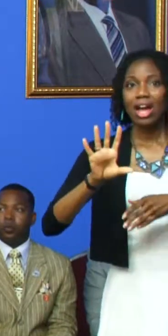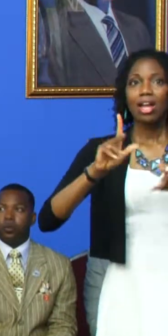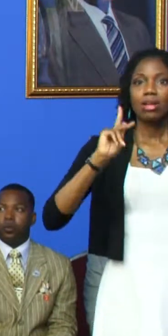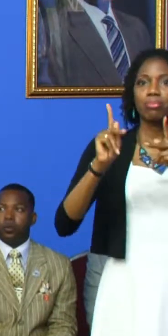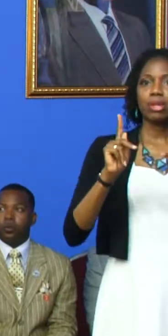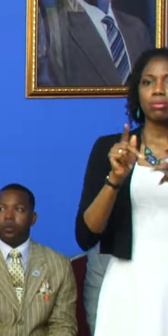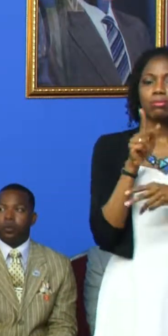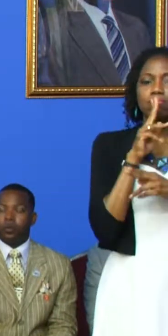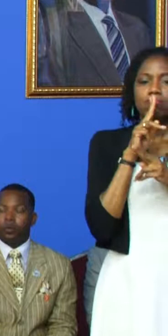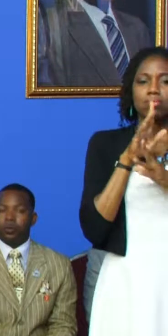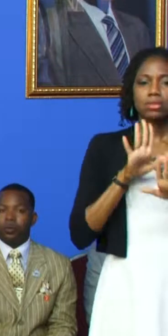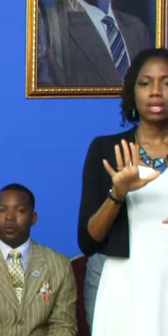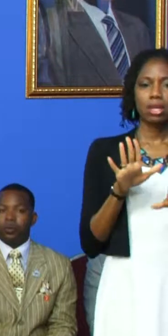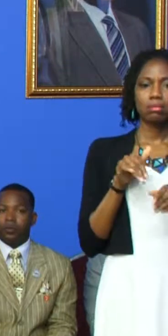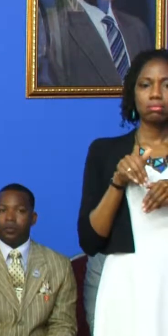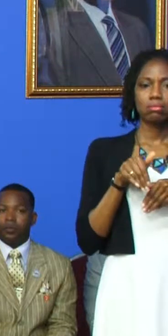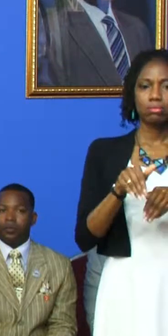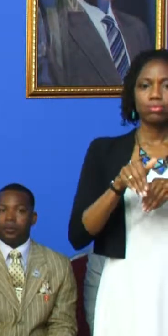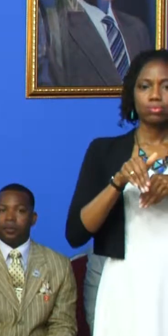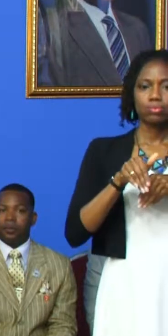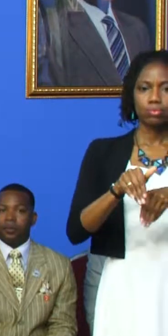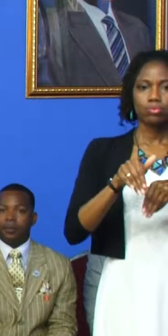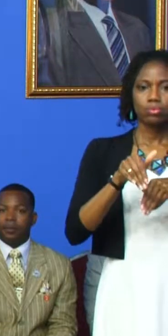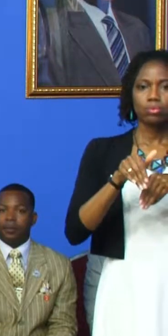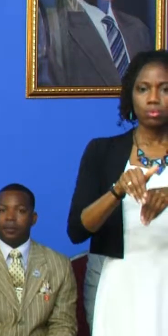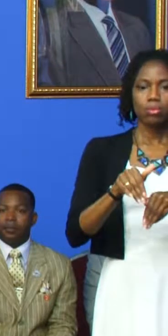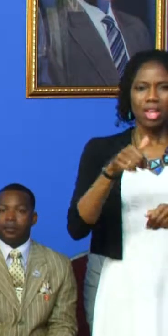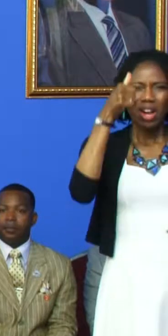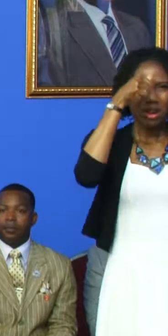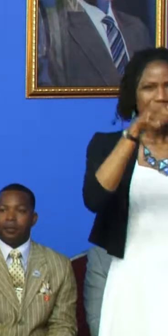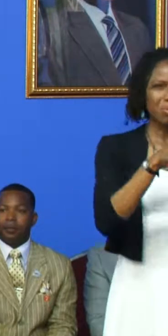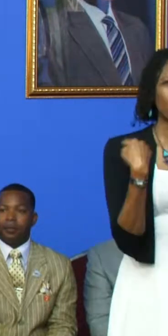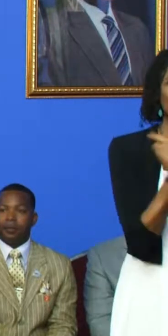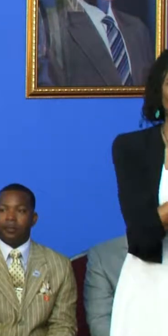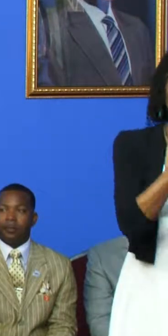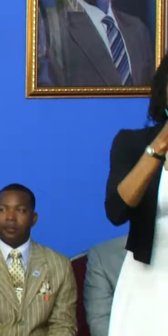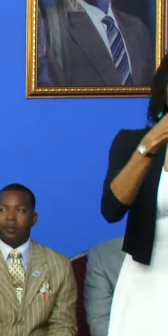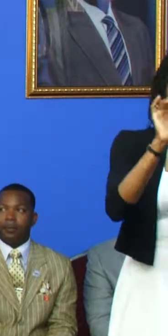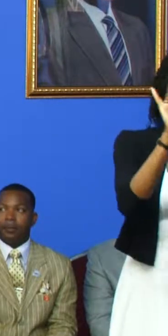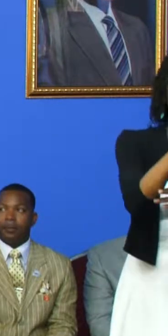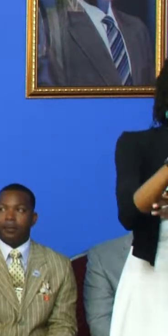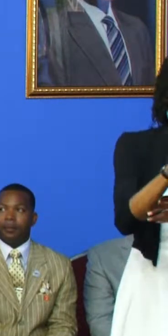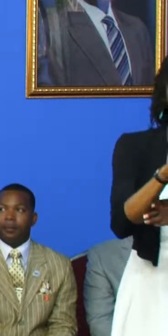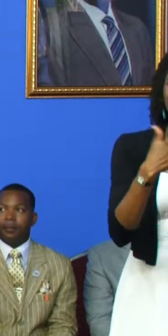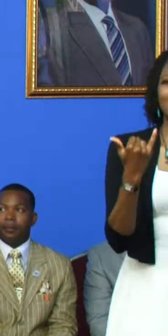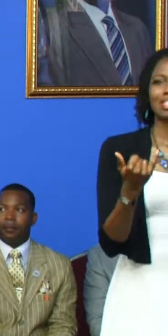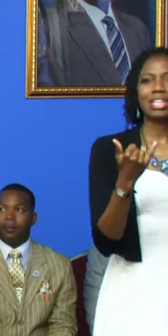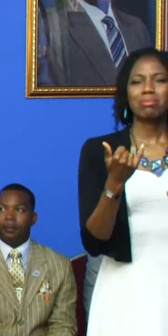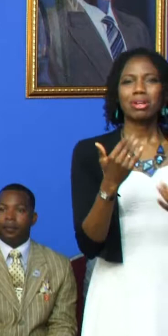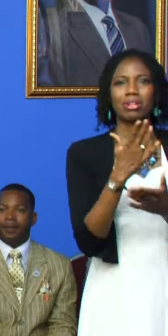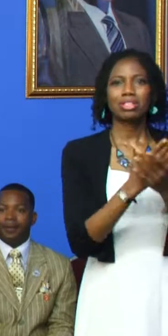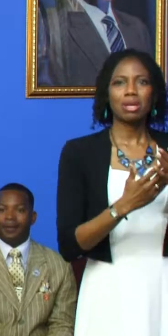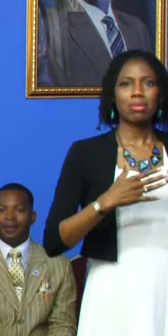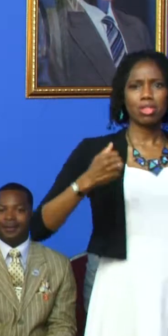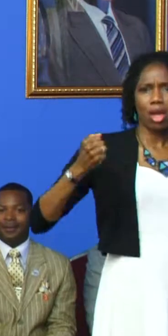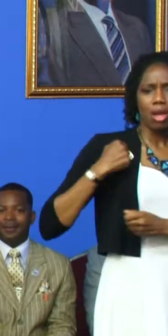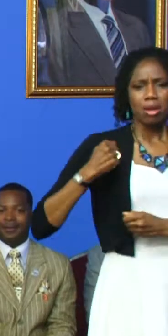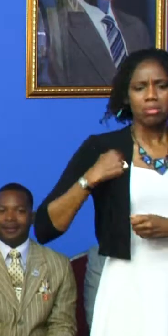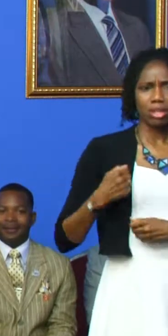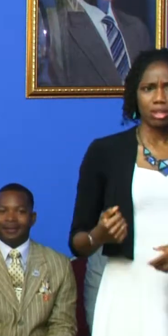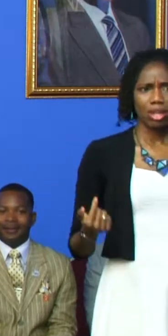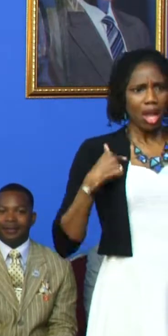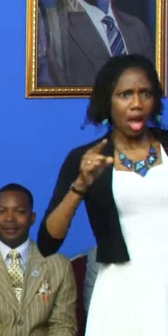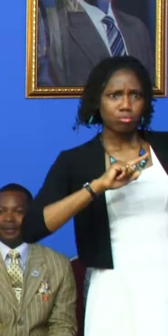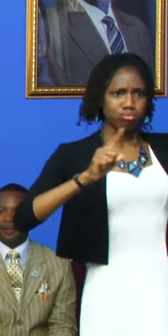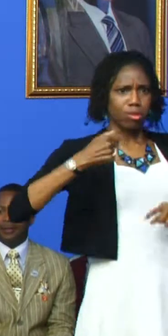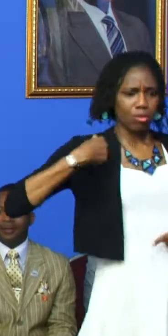march. I remember we announced the silent march, some of the super duper militant ooh-boo-boo crowd. Wow,